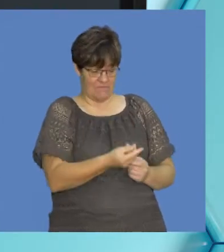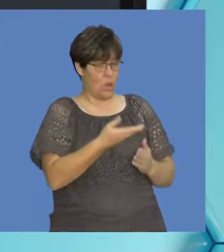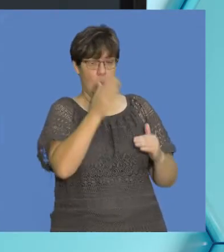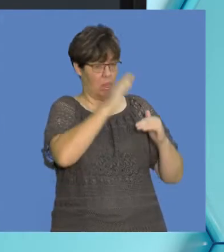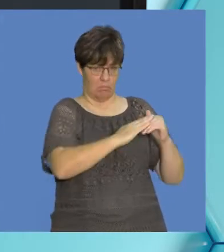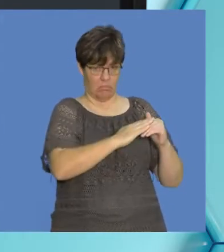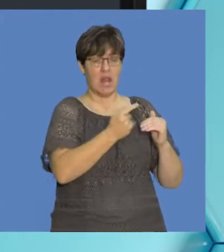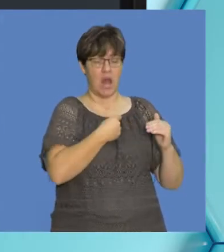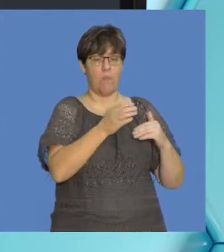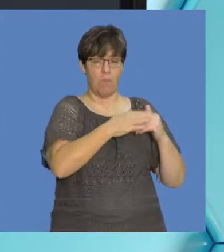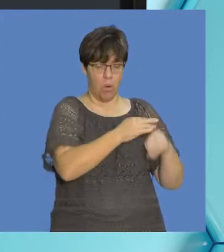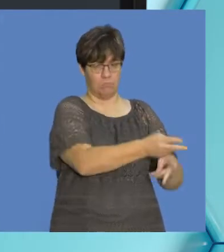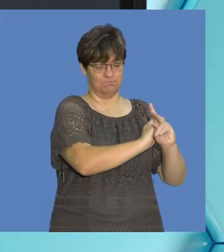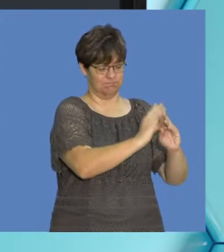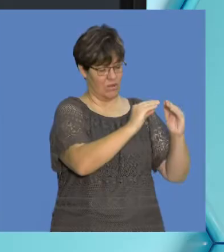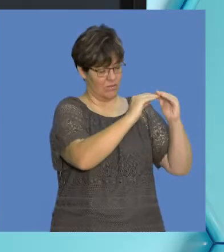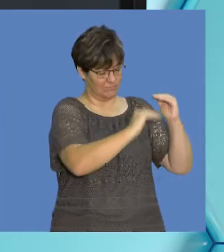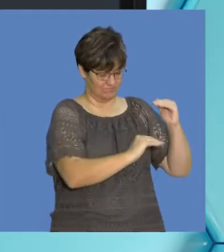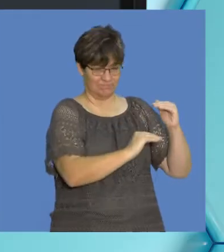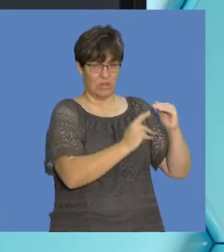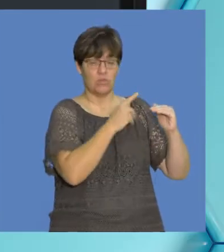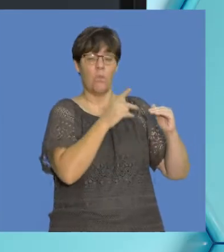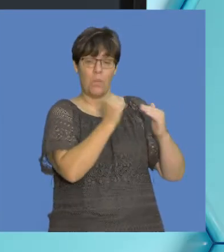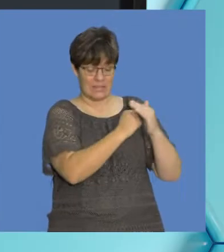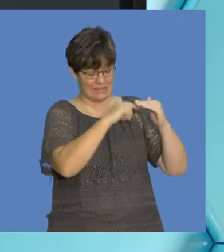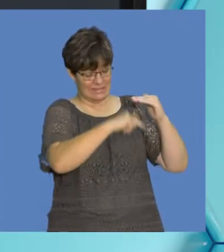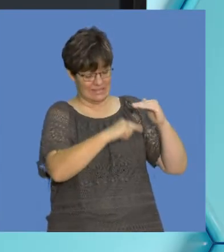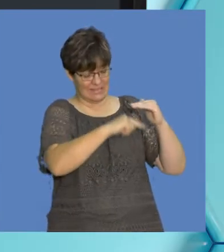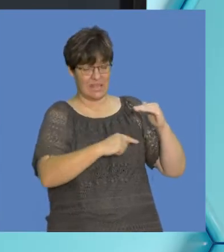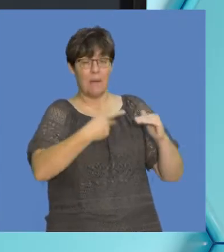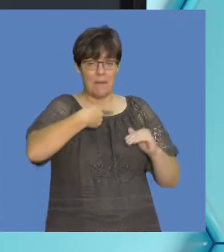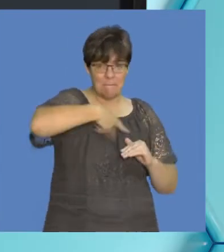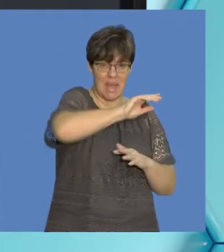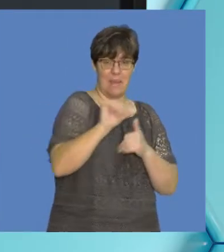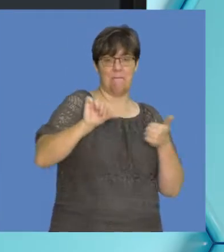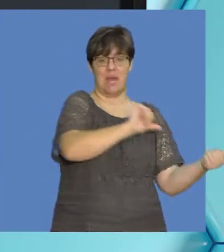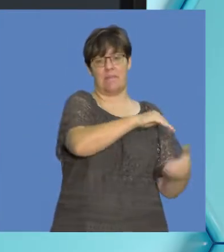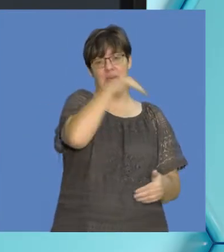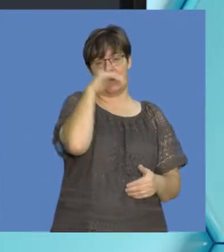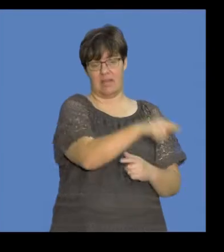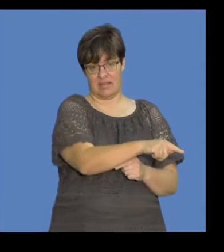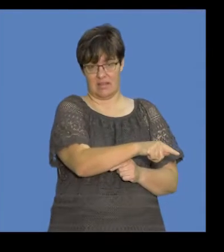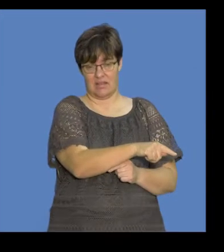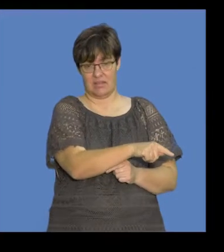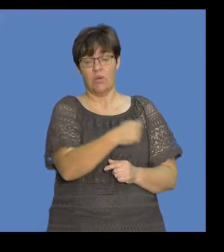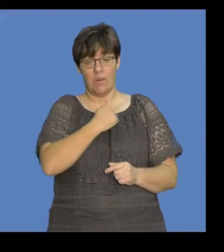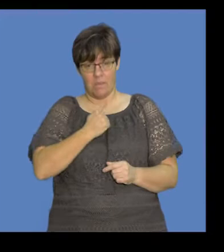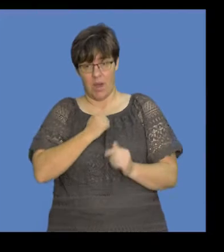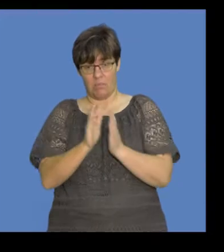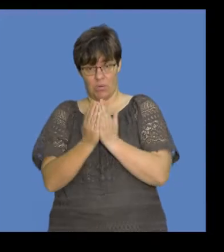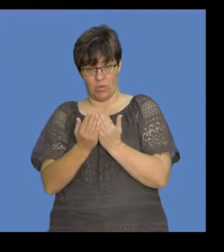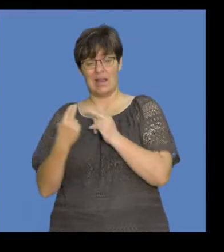have, and therefore we are owing the bank money. So clearly, in our books, this is